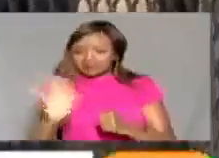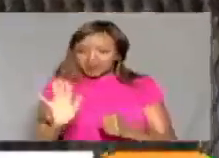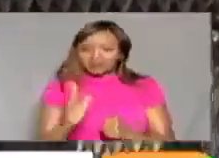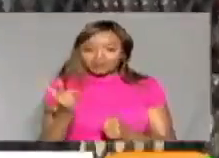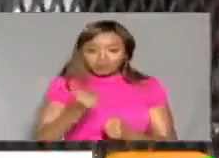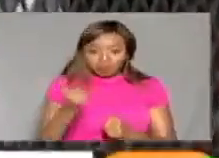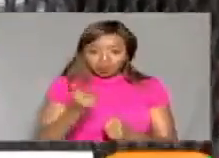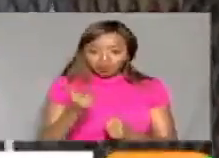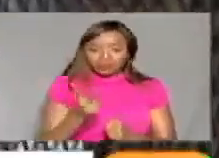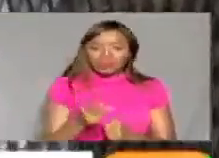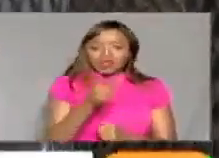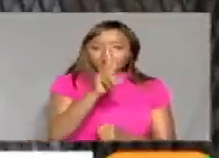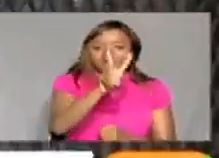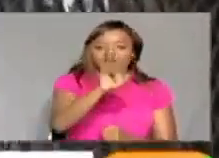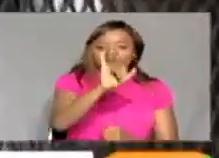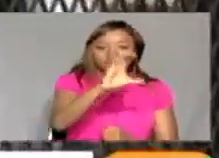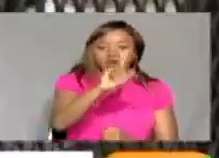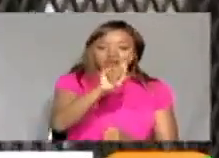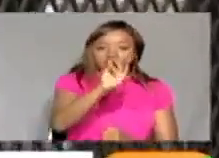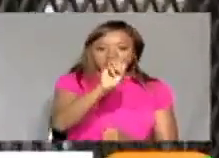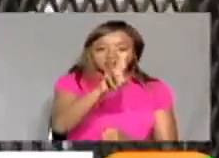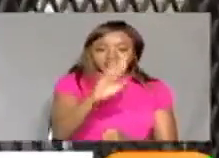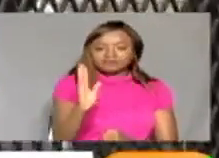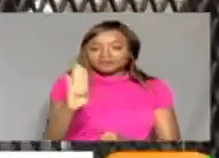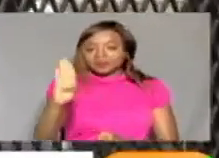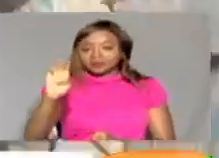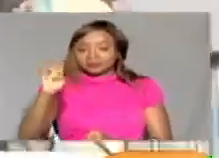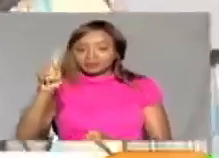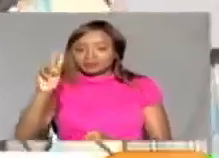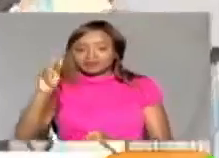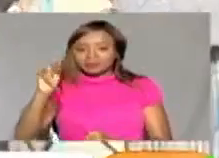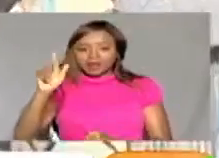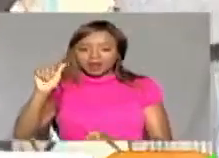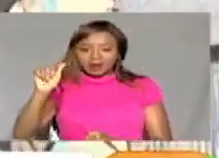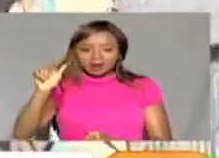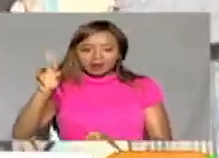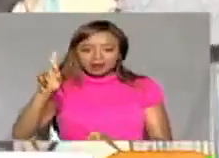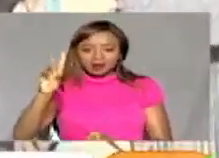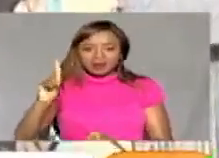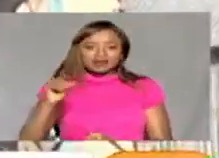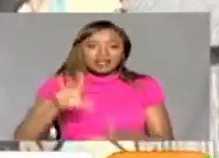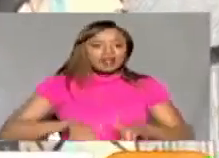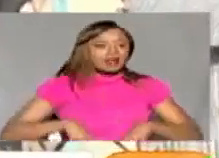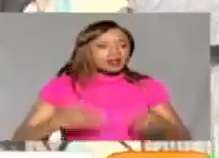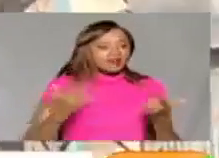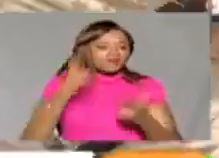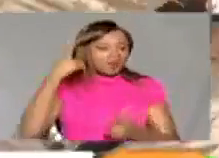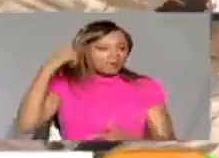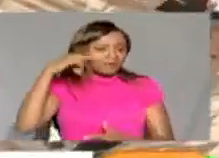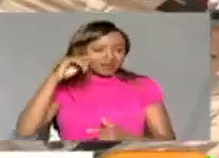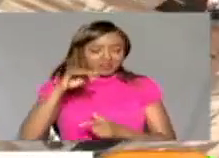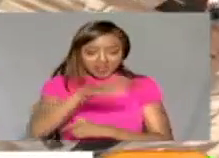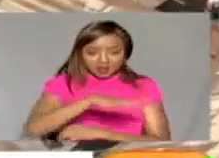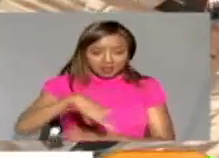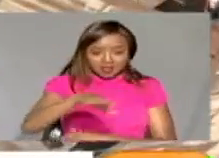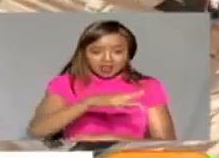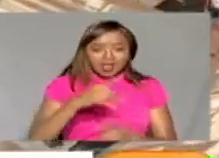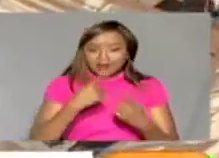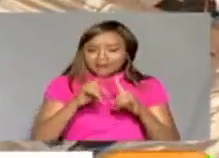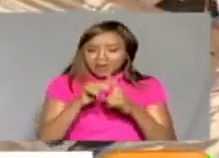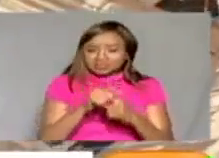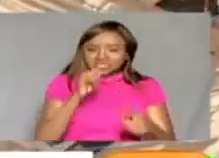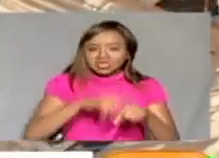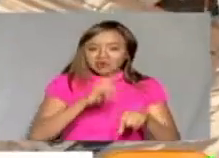Okoth, who met their sudden and violent death in Mathare area in 2017. It has been 3 years since